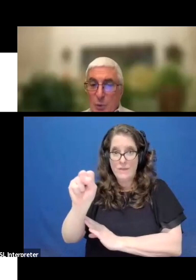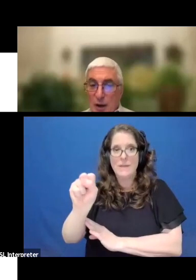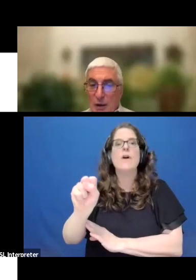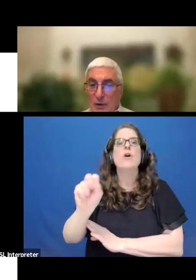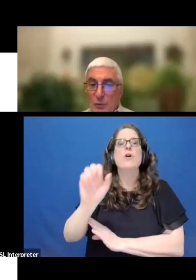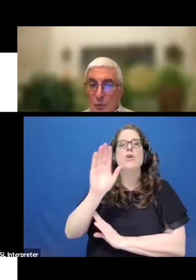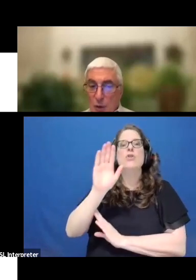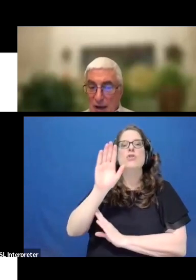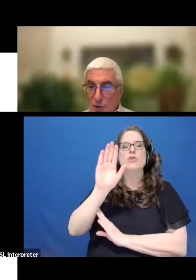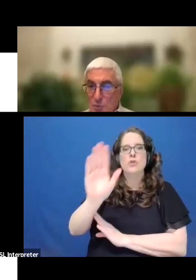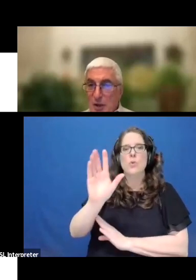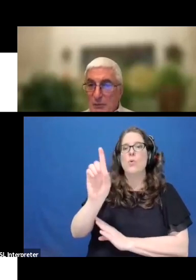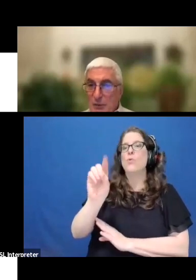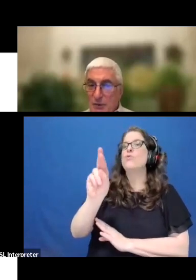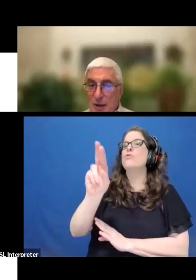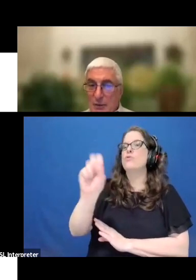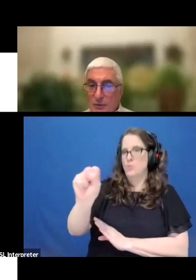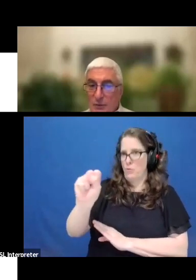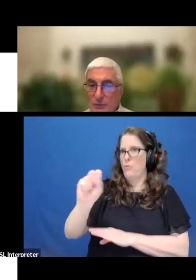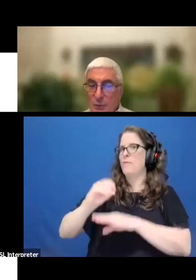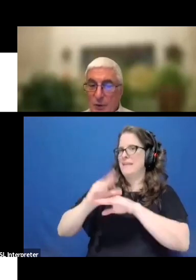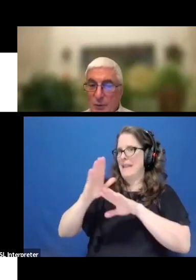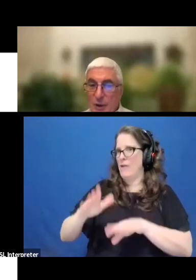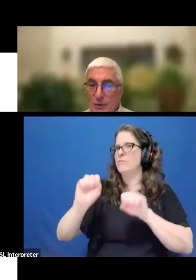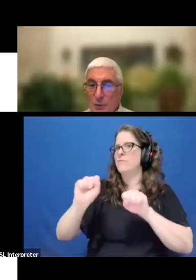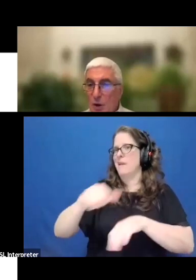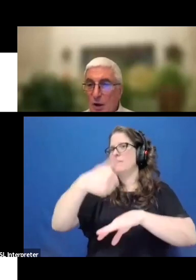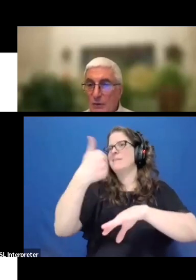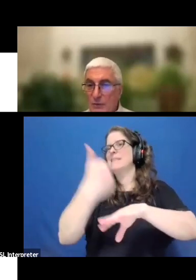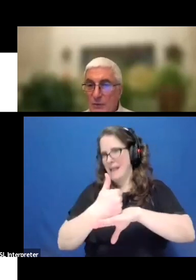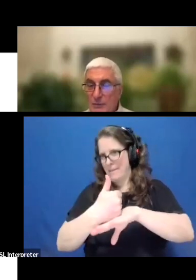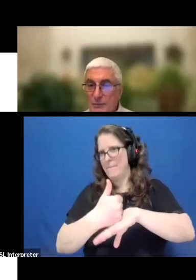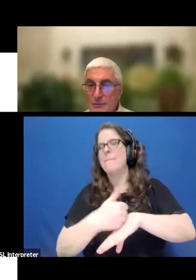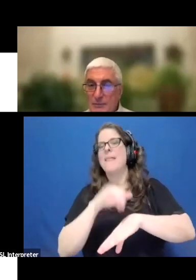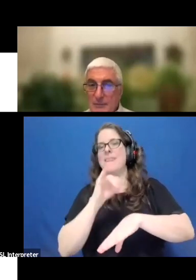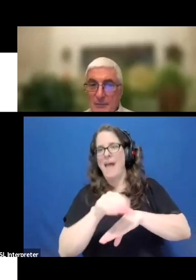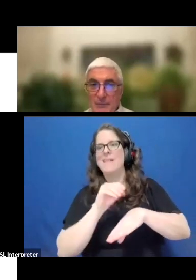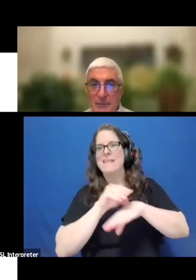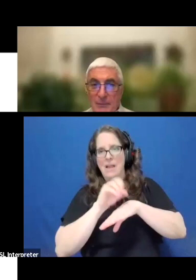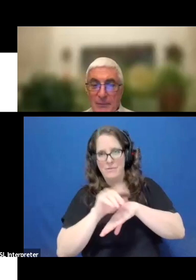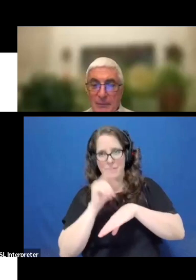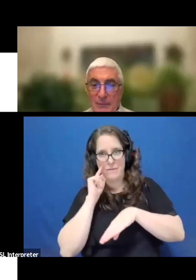is required to arrange benefits counseling for you at no cost.